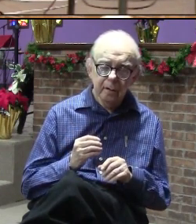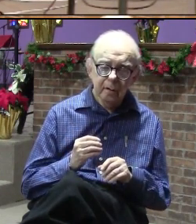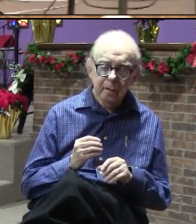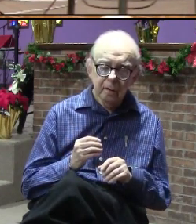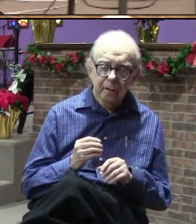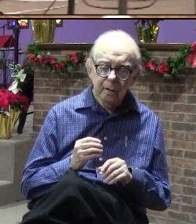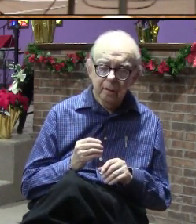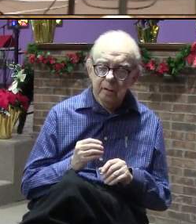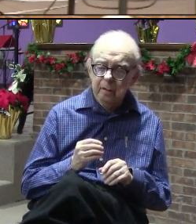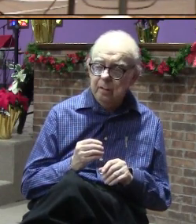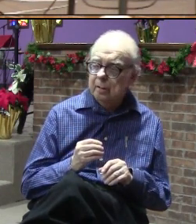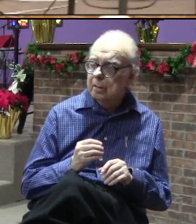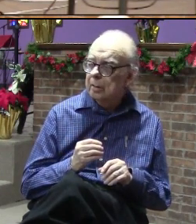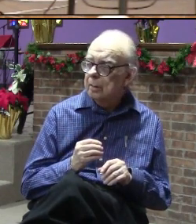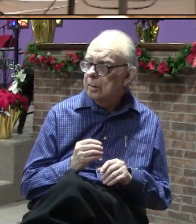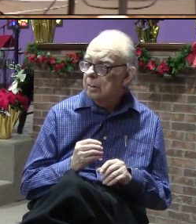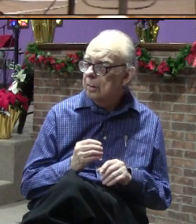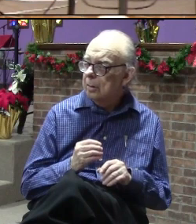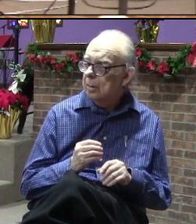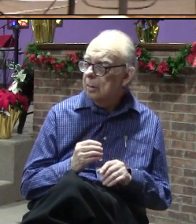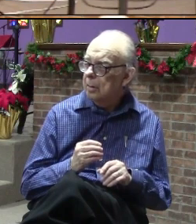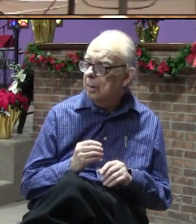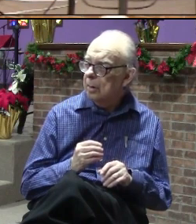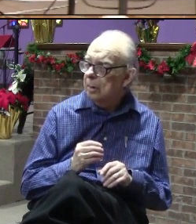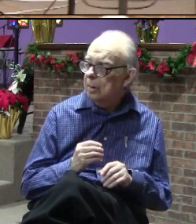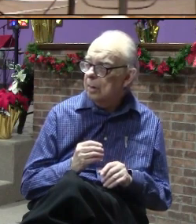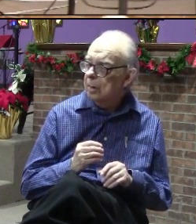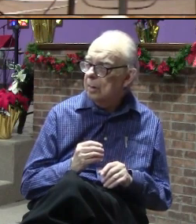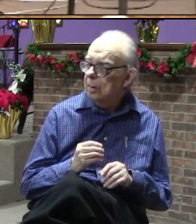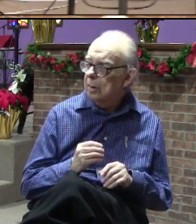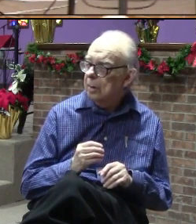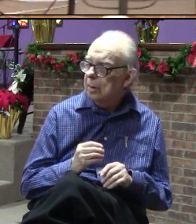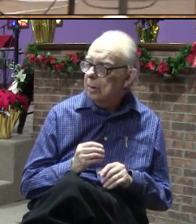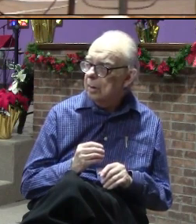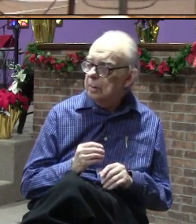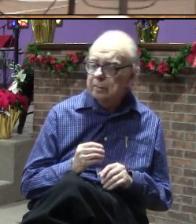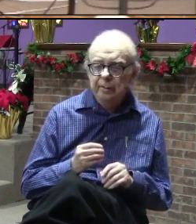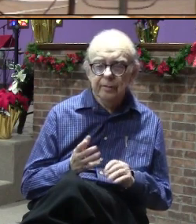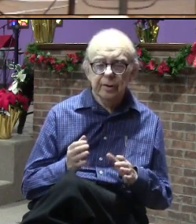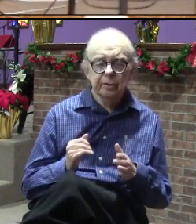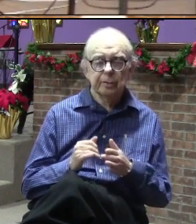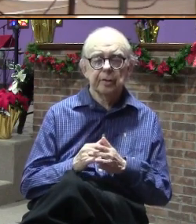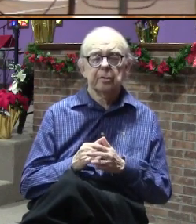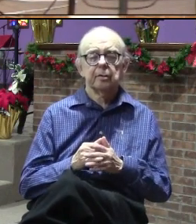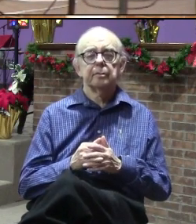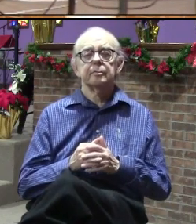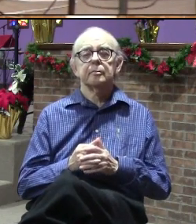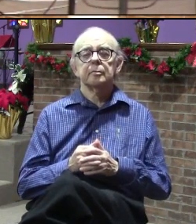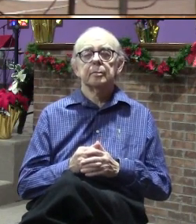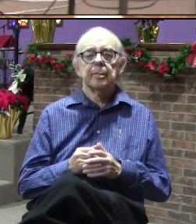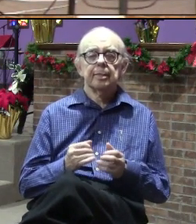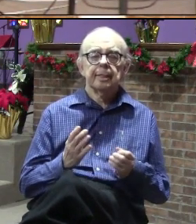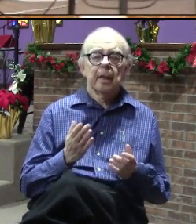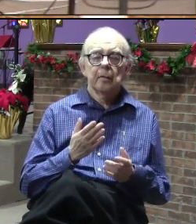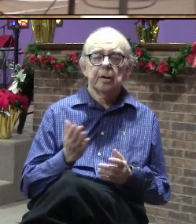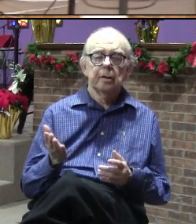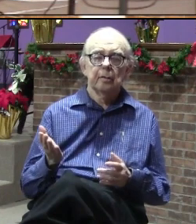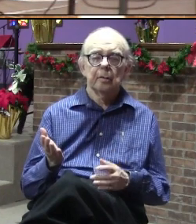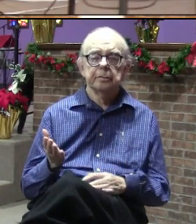Let me can play real quick, if you will. Let me finish with this. How many of you